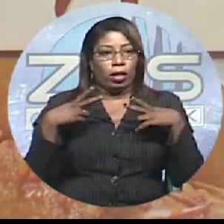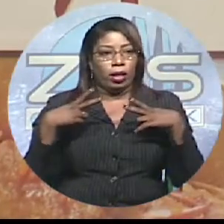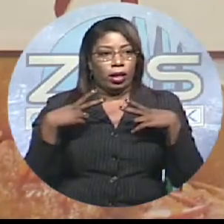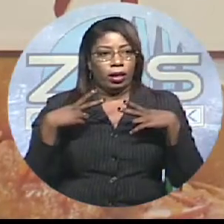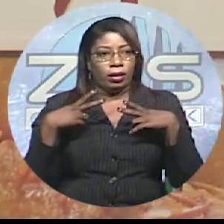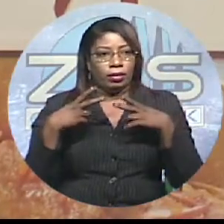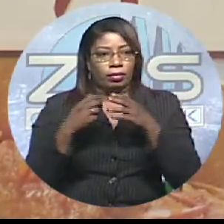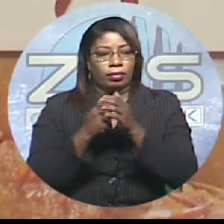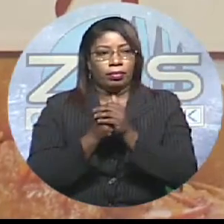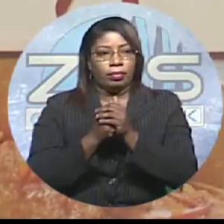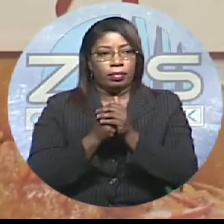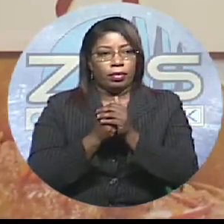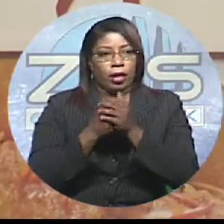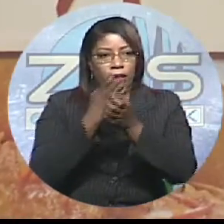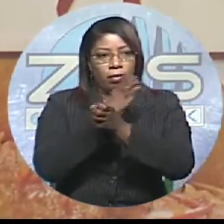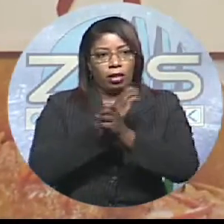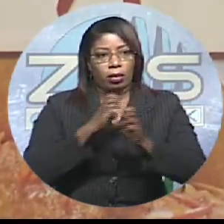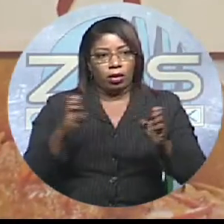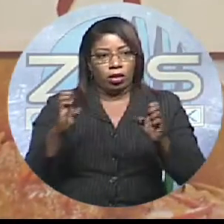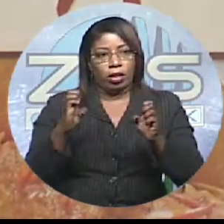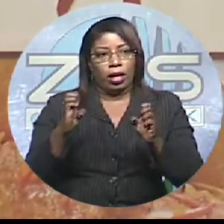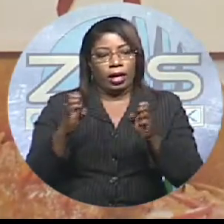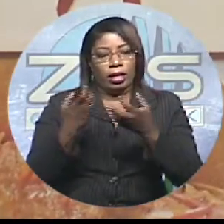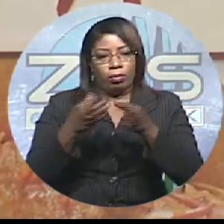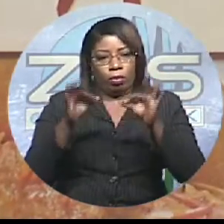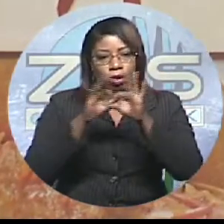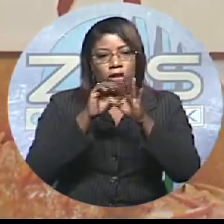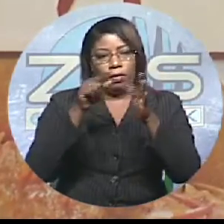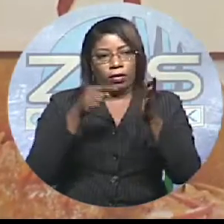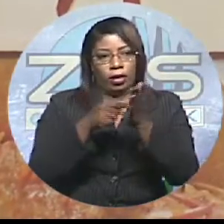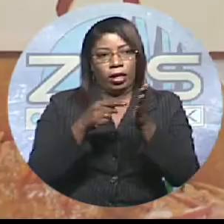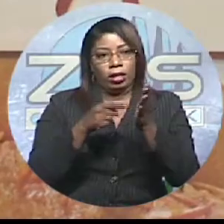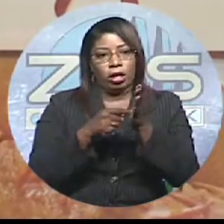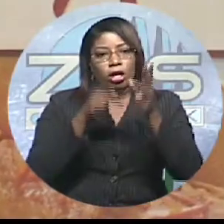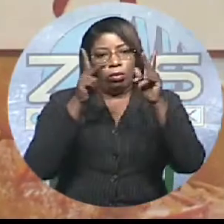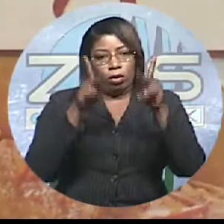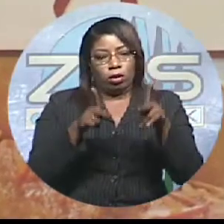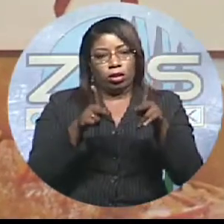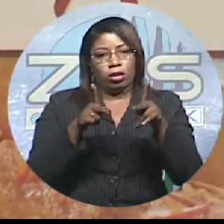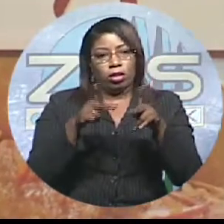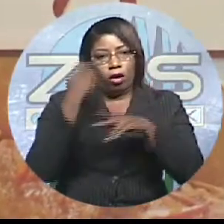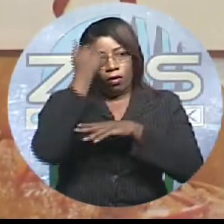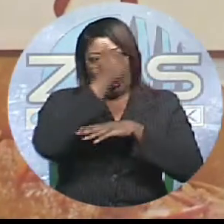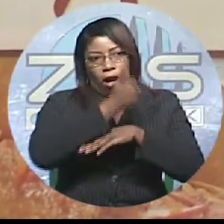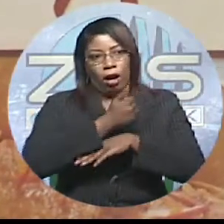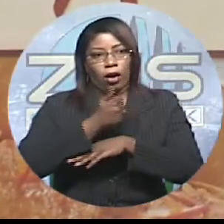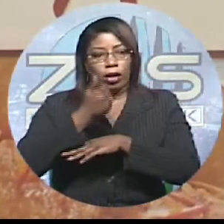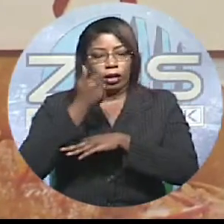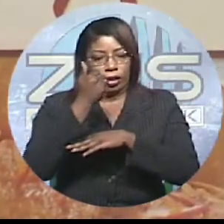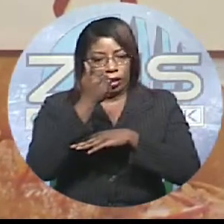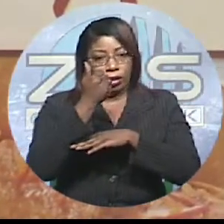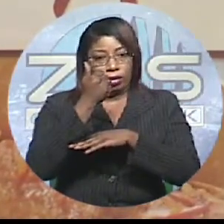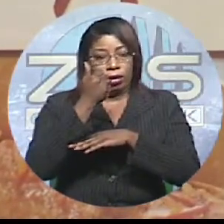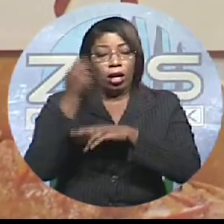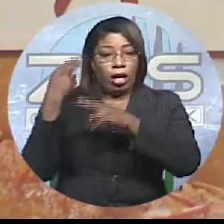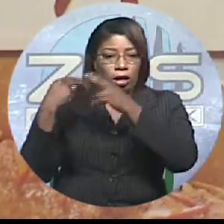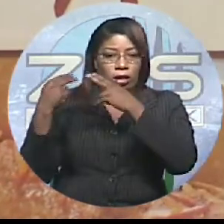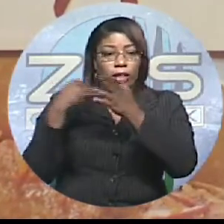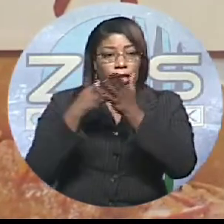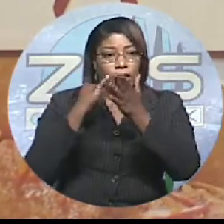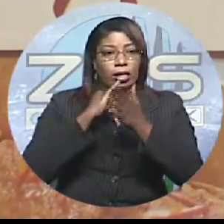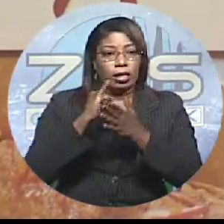have emancipation, and the significance of that to persons of African heritage is important.